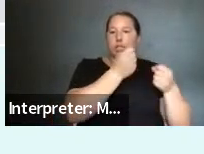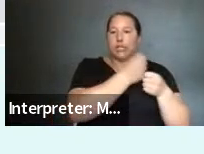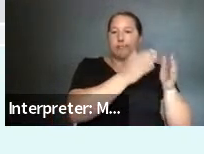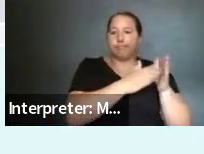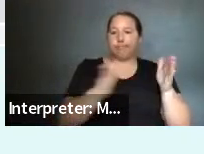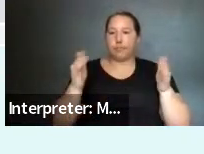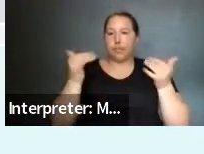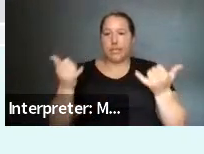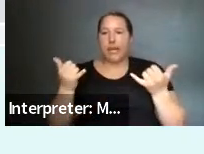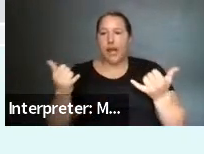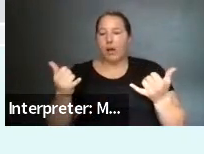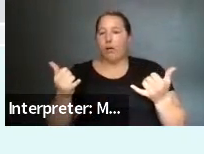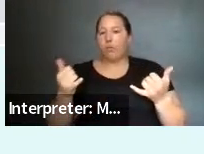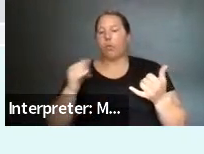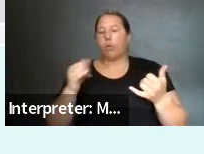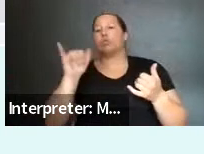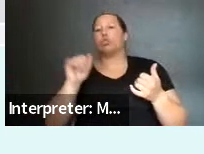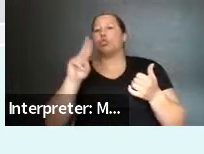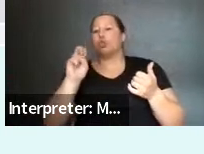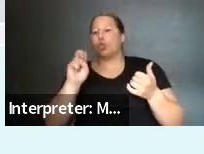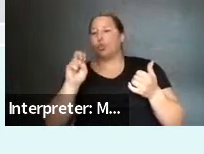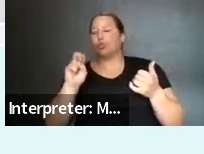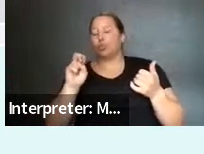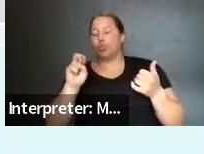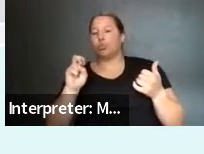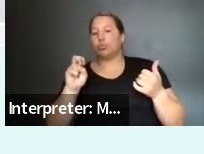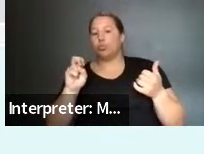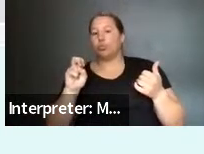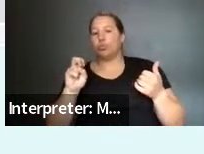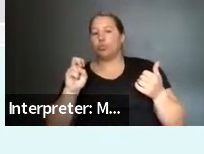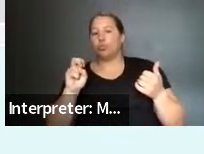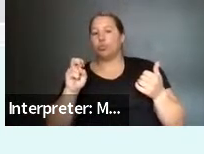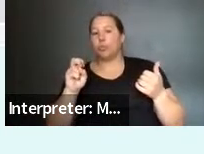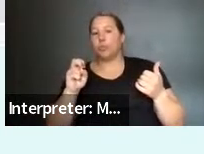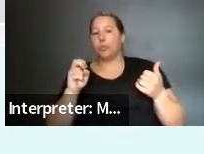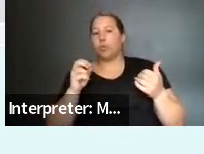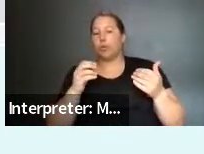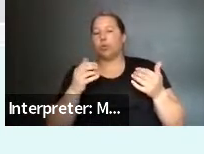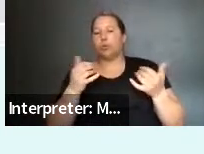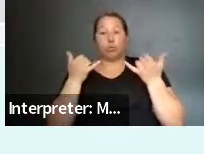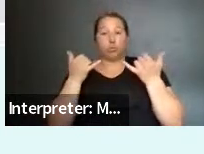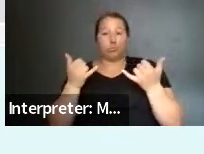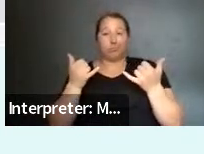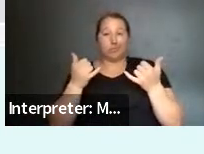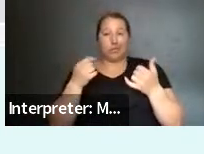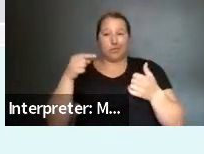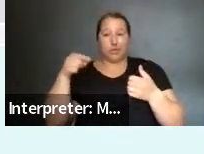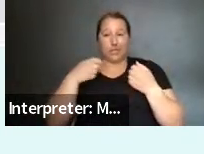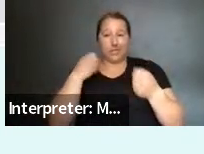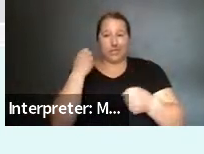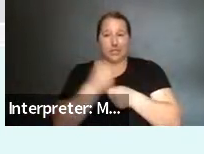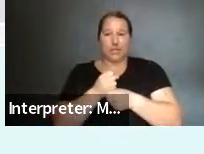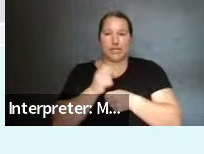to year to date, there were, so far this year, there were 7.